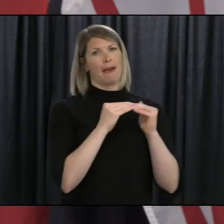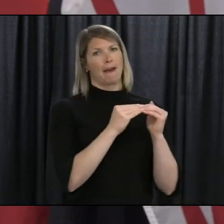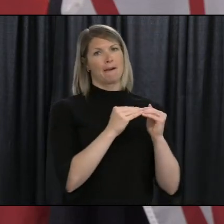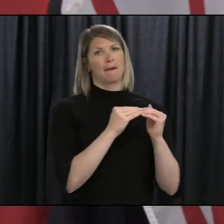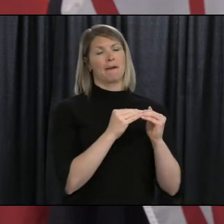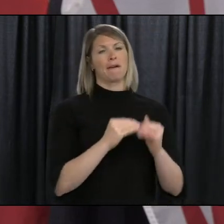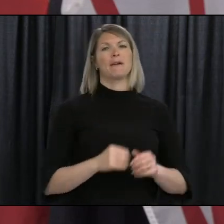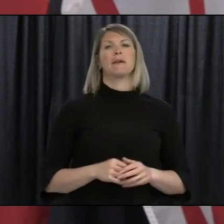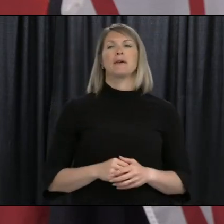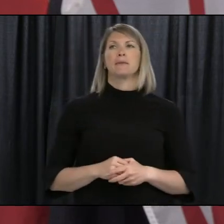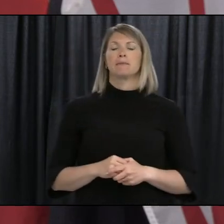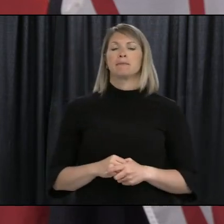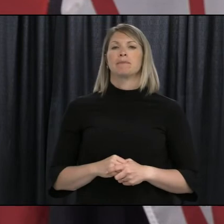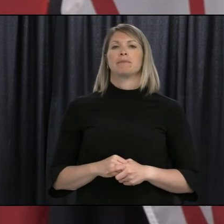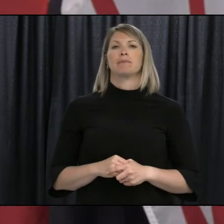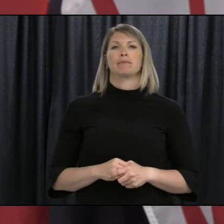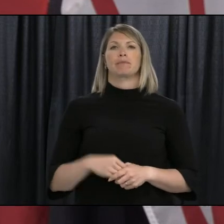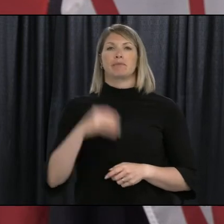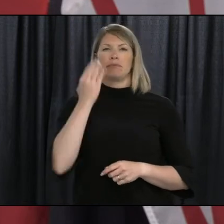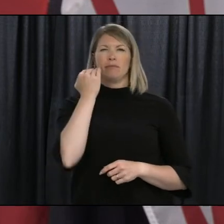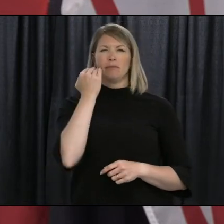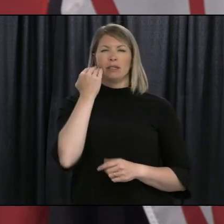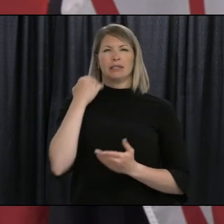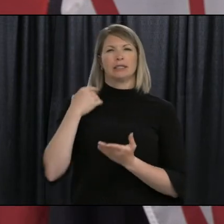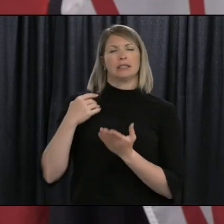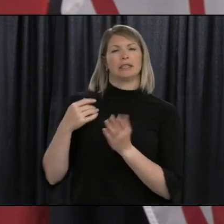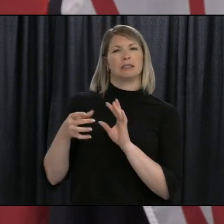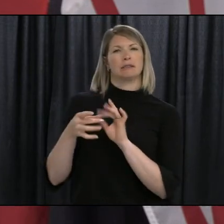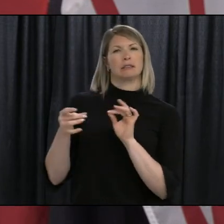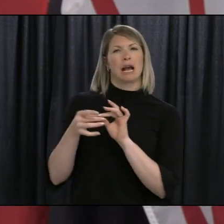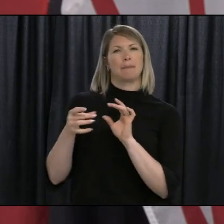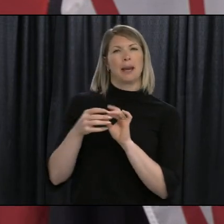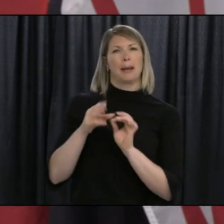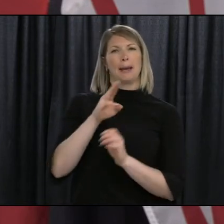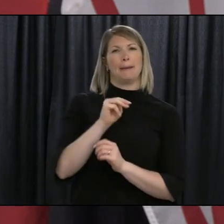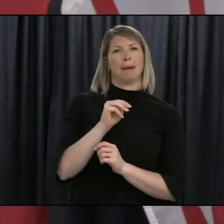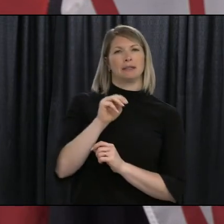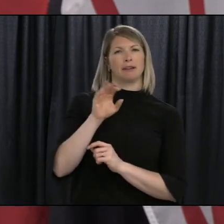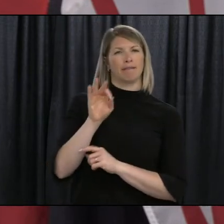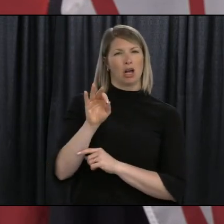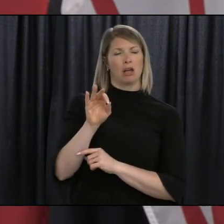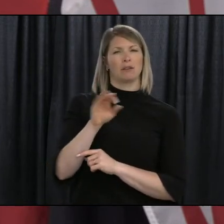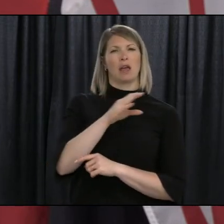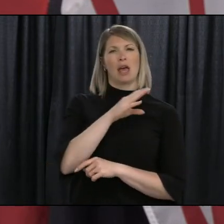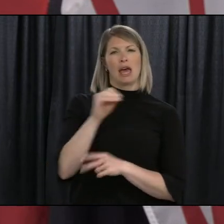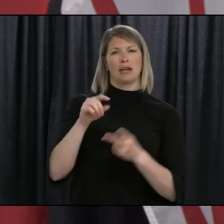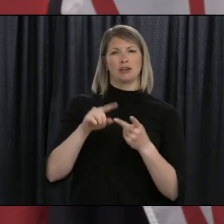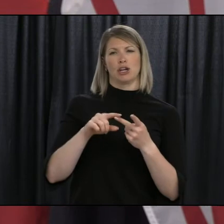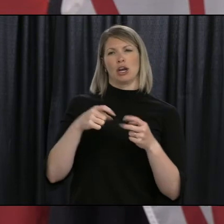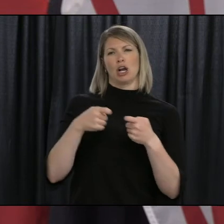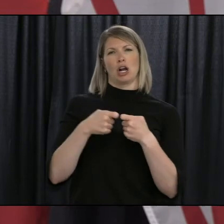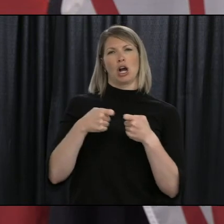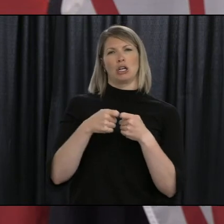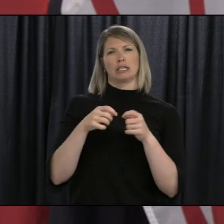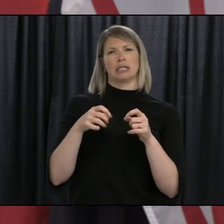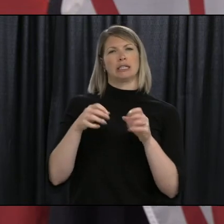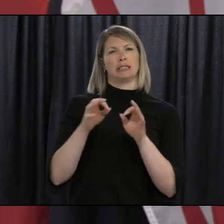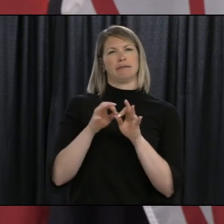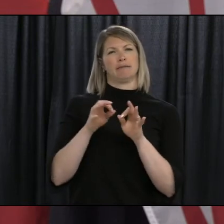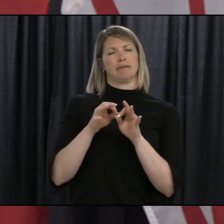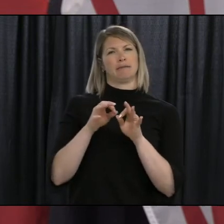Thank you. And you brought up Muskrat Falls and rate mitigation. I'm wondering where that whole situation